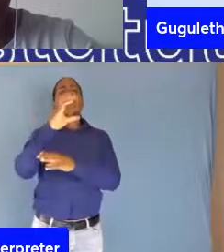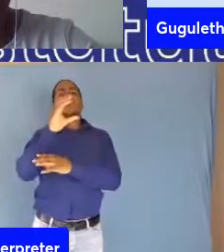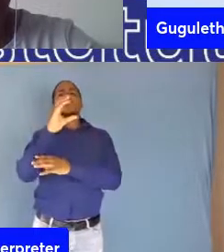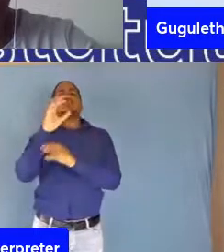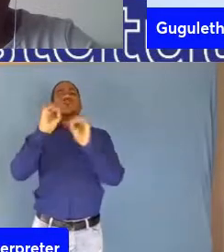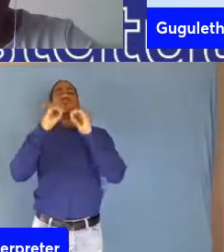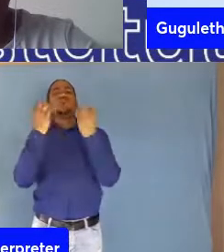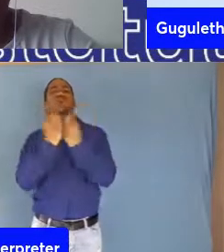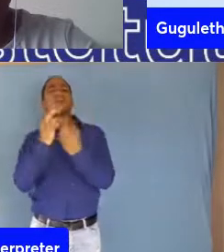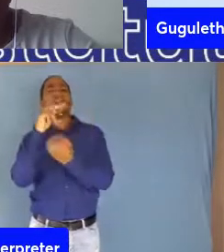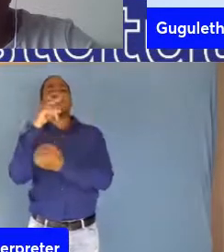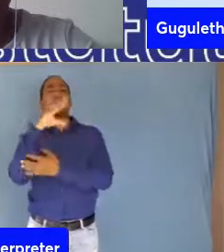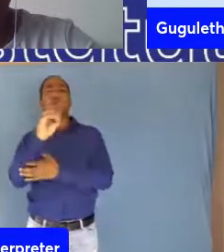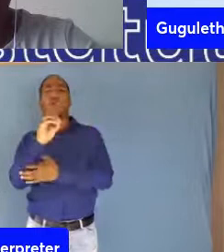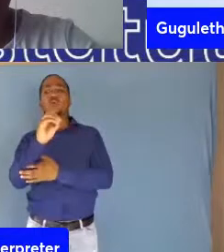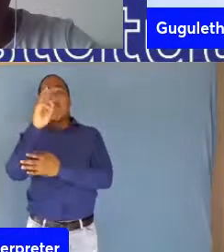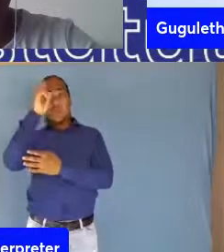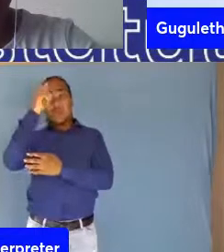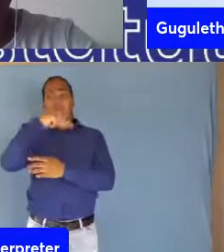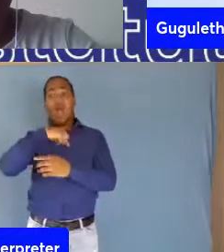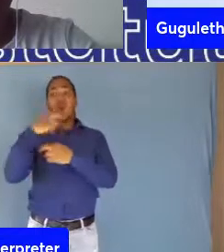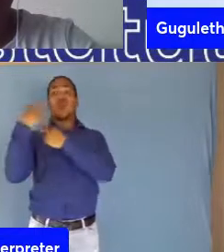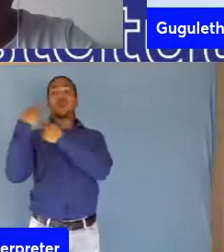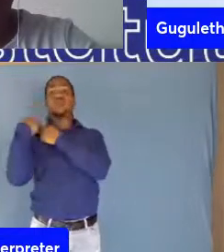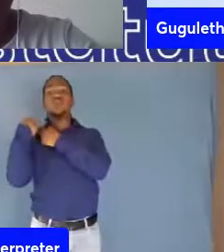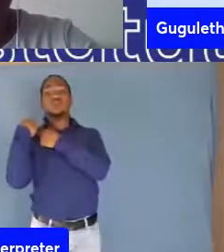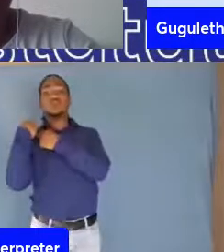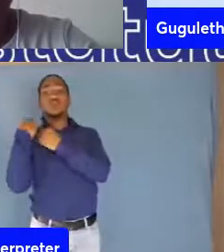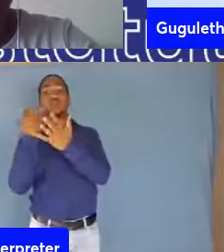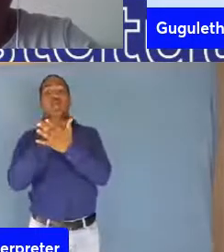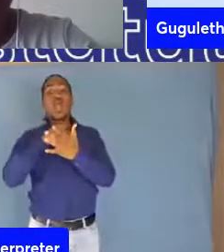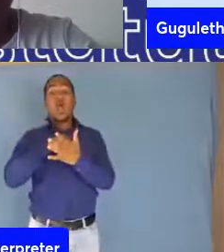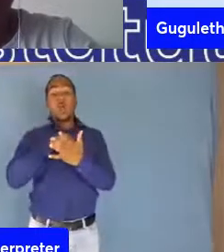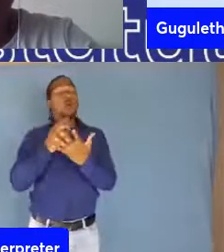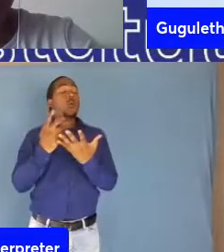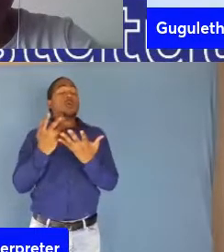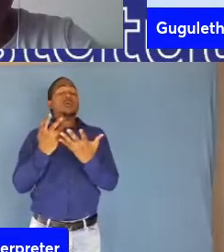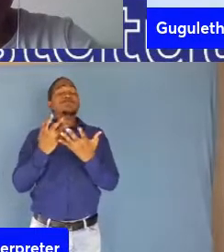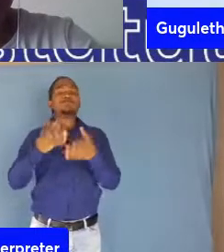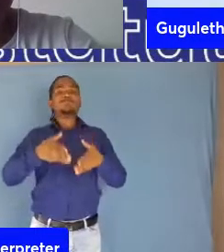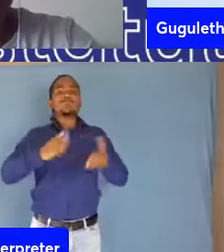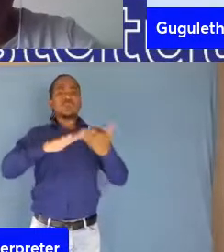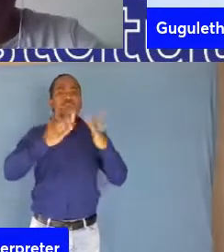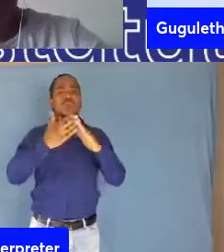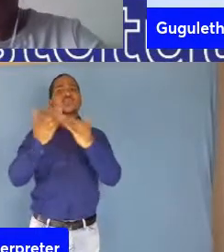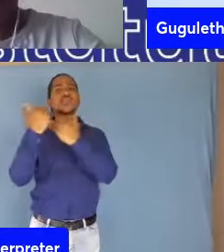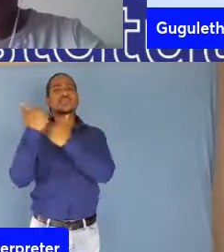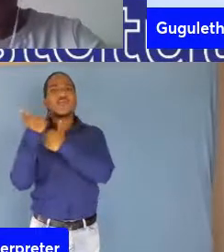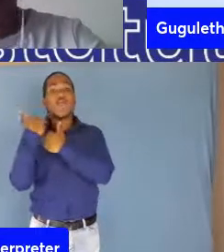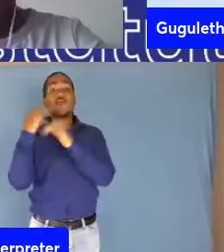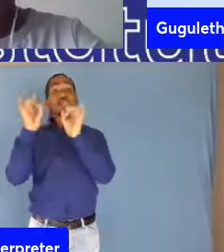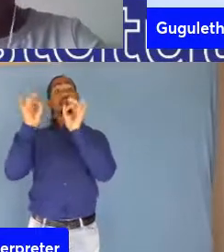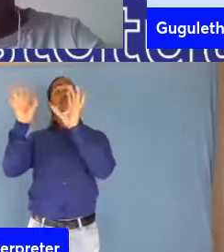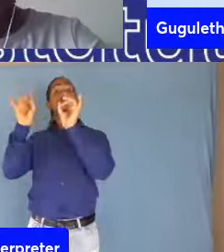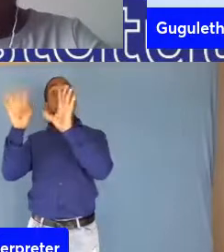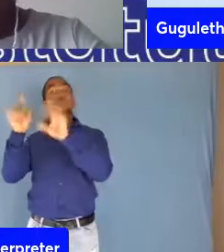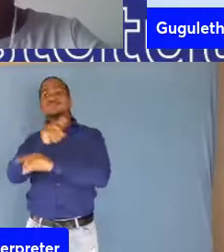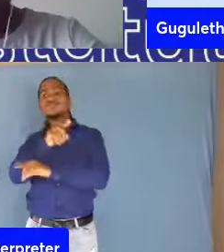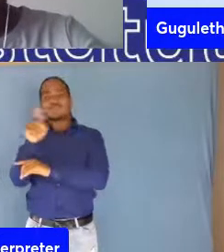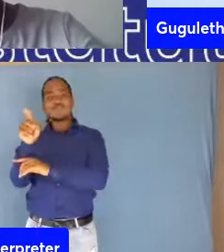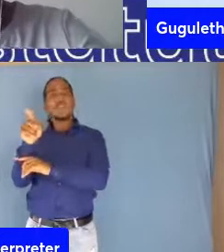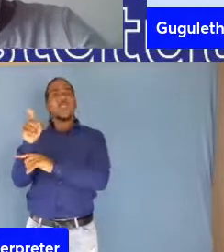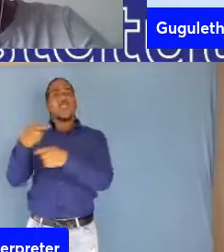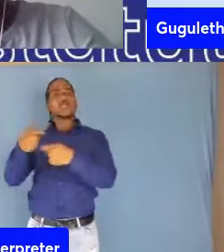I mean? It's in our interest to keep our streets safe. It's in our interest to make sure that the shipins and the taverns don't sell alcohol